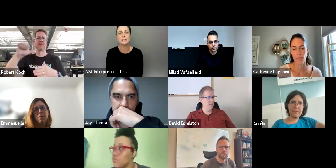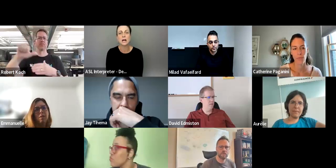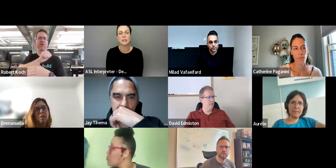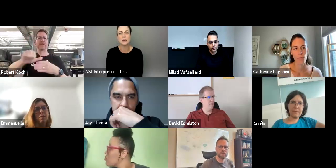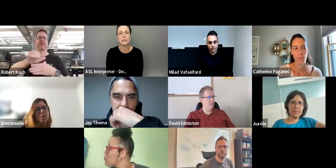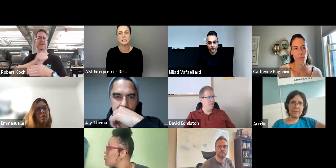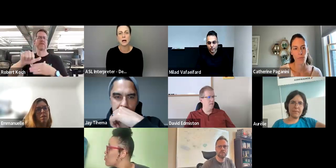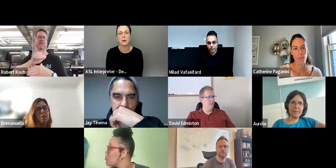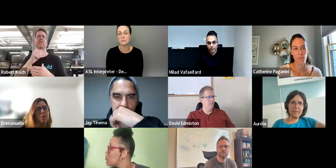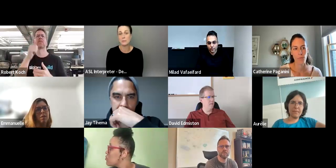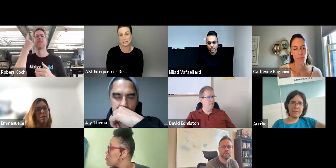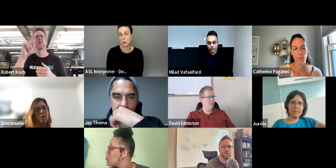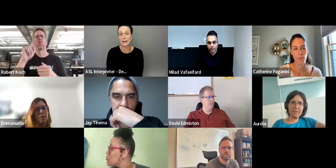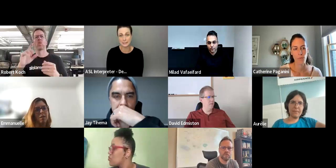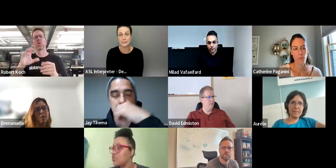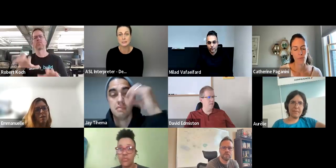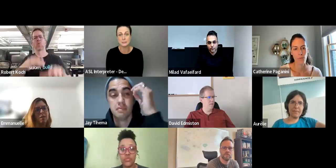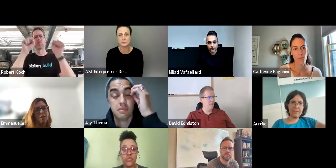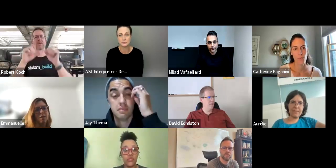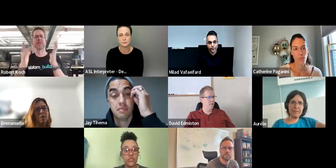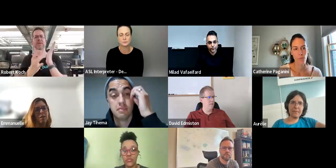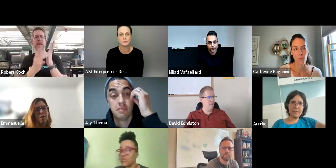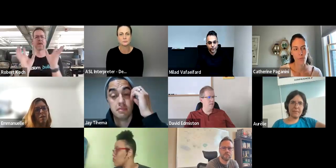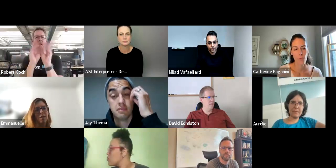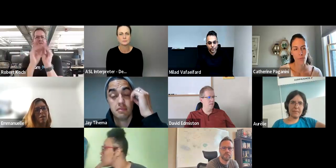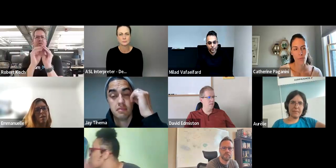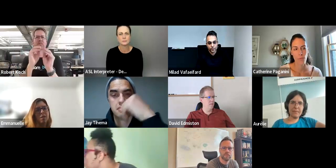and we documented some best practices,